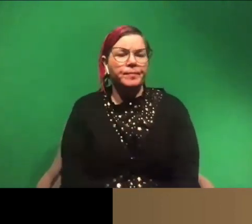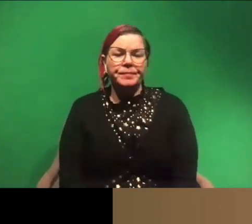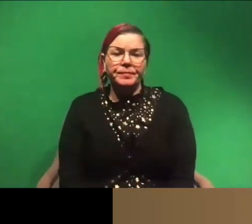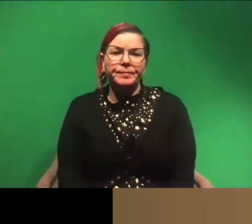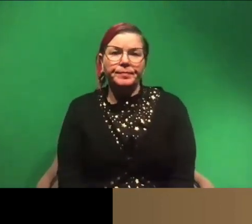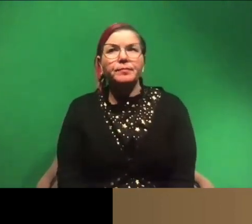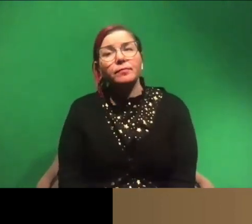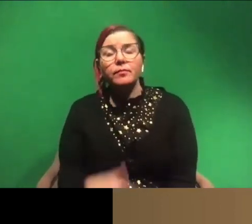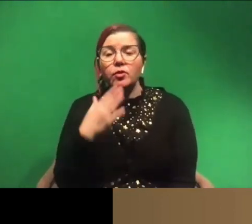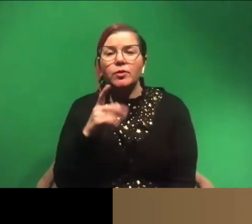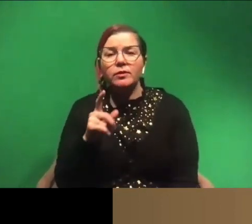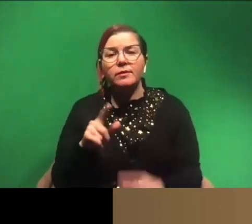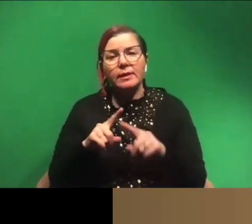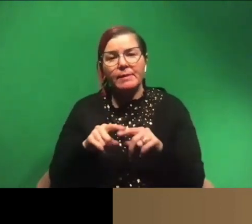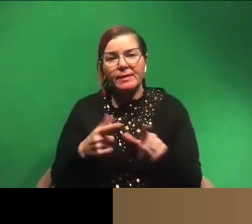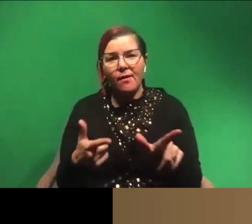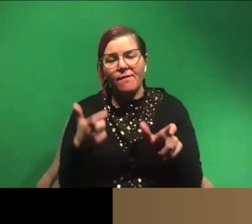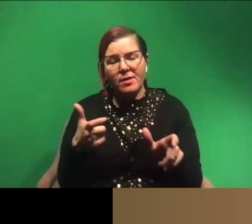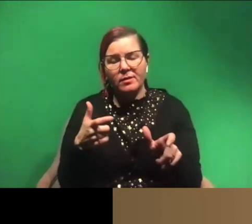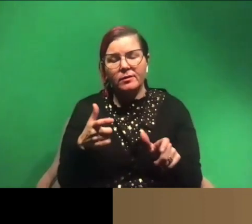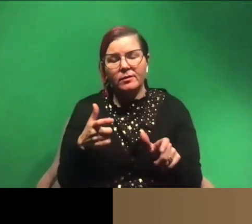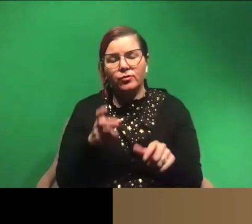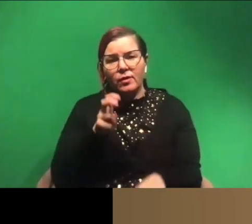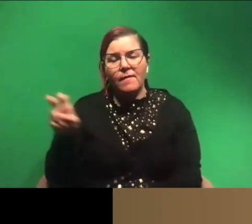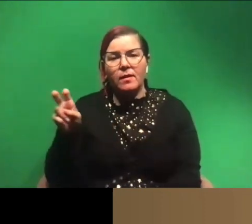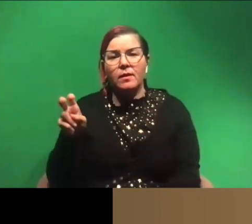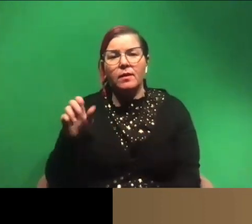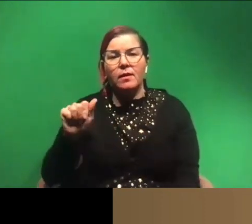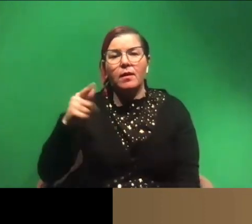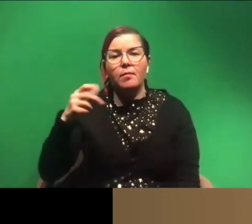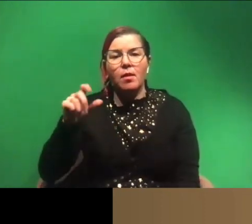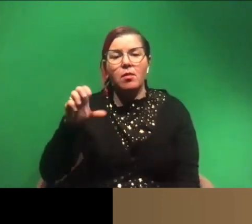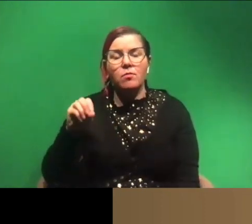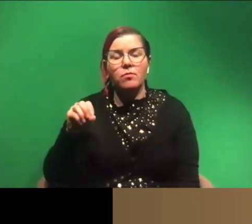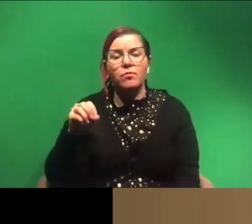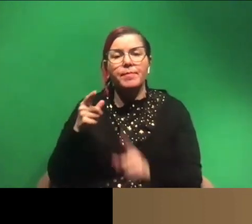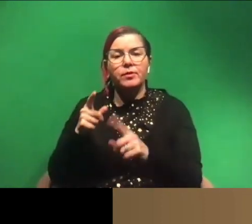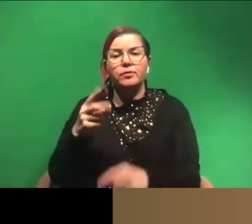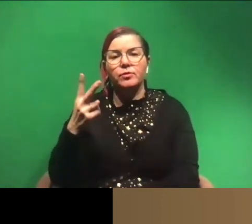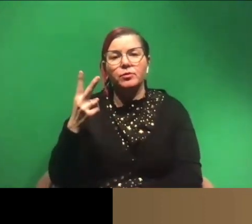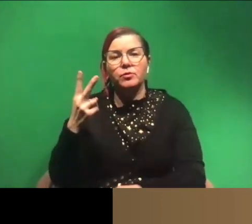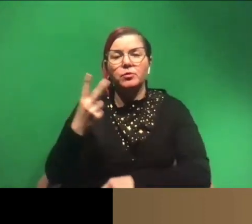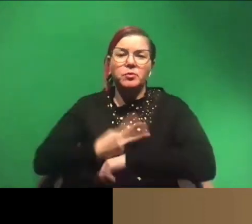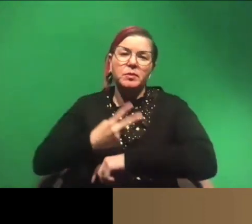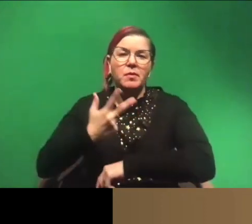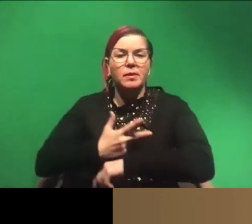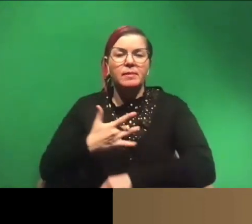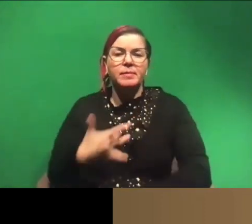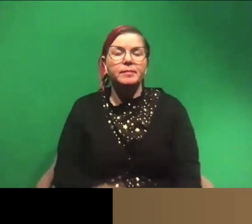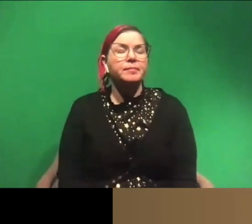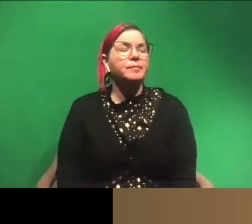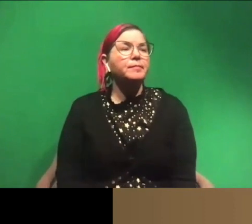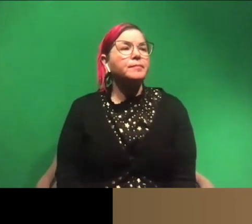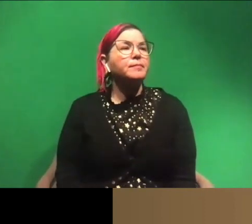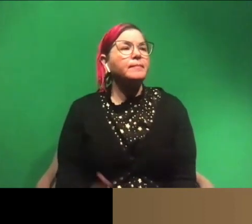It depends how fast you're going, but the Apollo missions, for example, took 2 or 3 days. Awesome. What does it feel